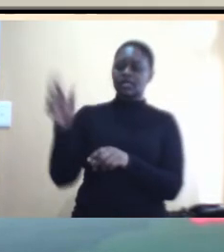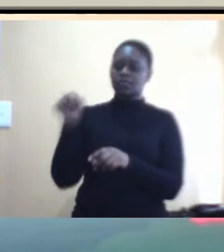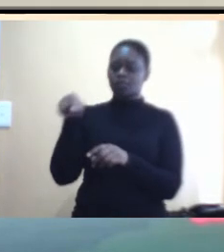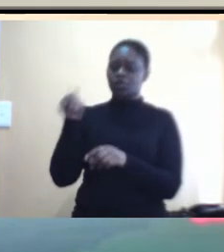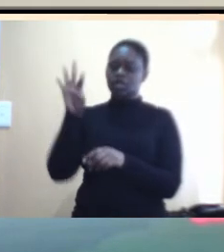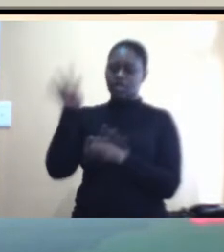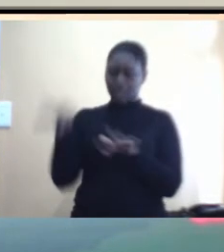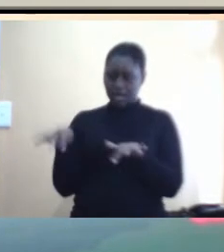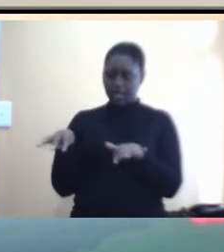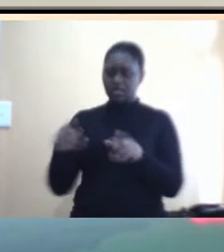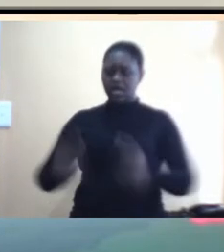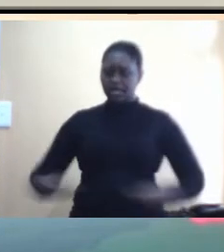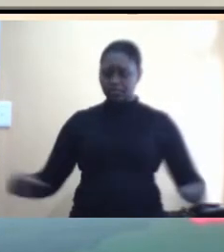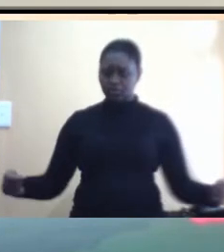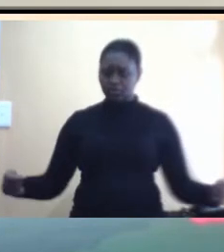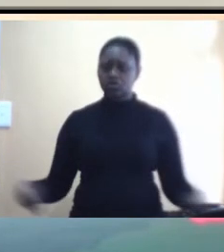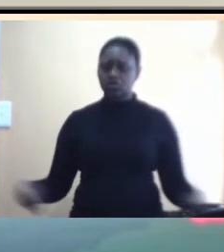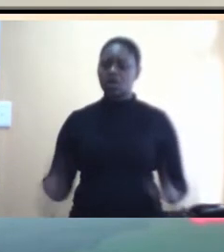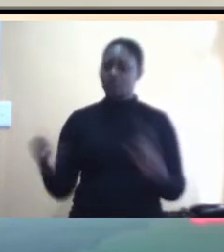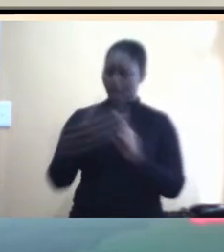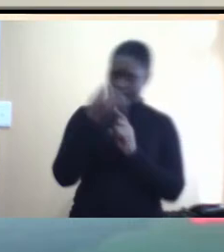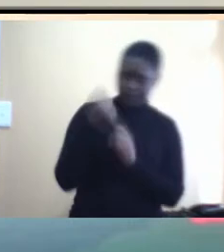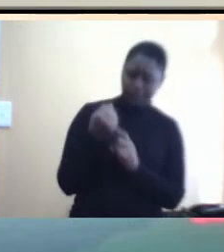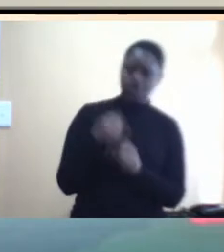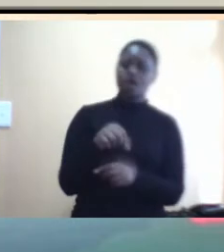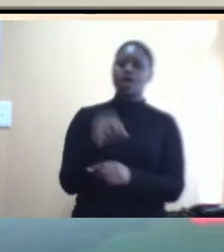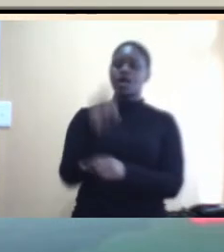88.9% actual expenditure achieved in the